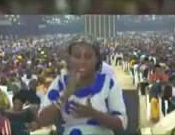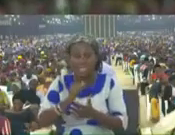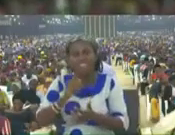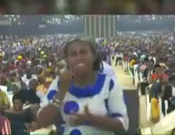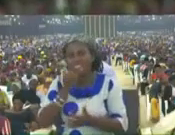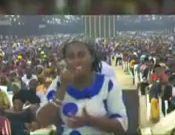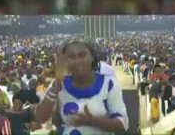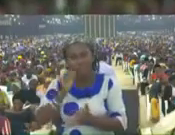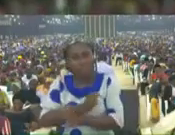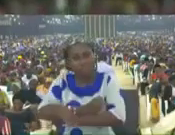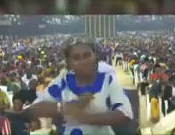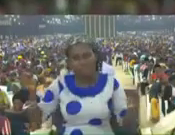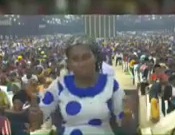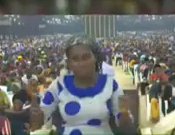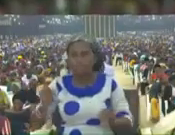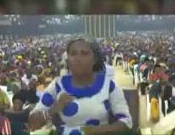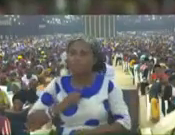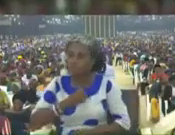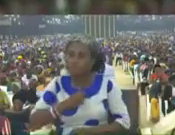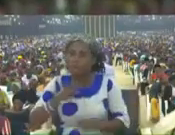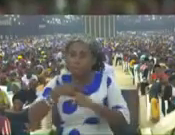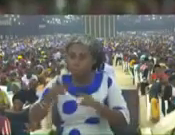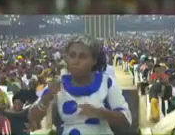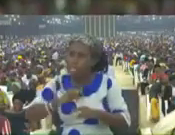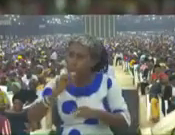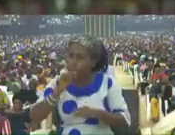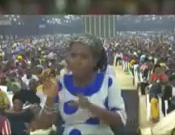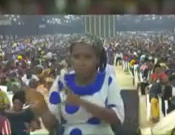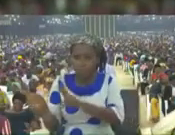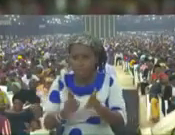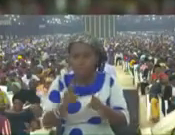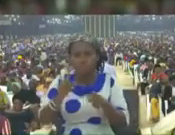forced myself on her. But I'm ready to marry her.